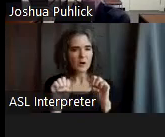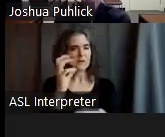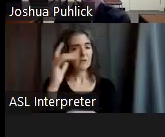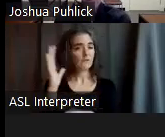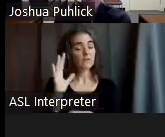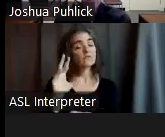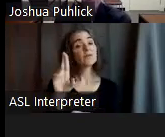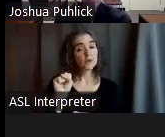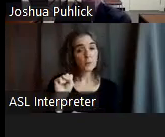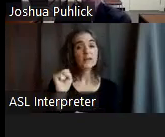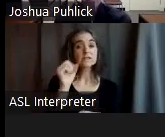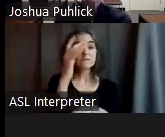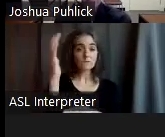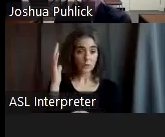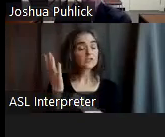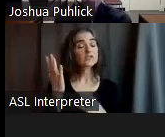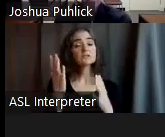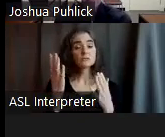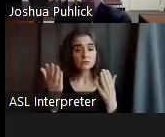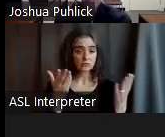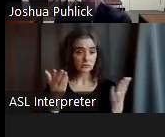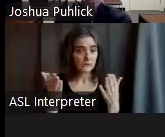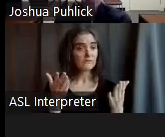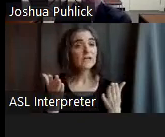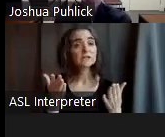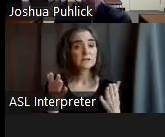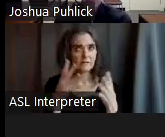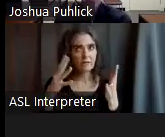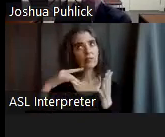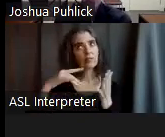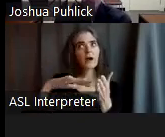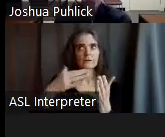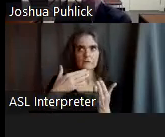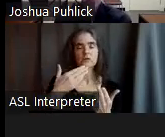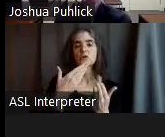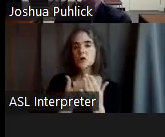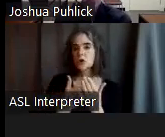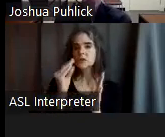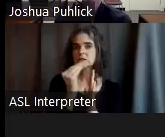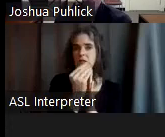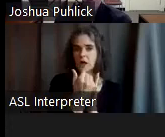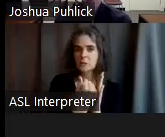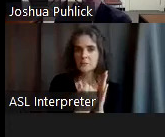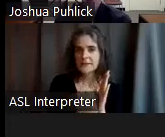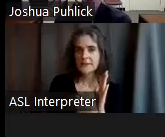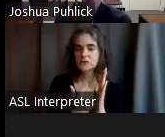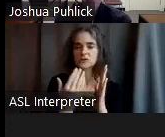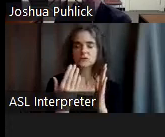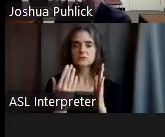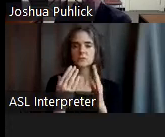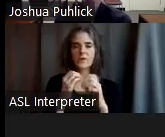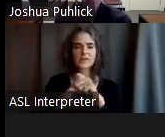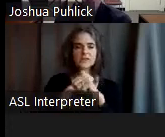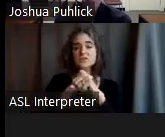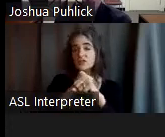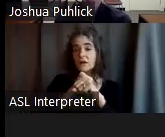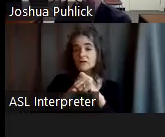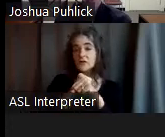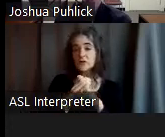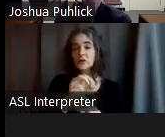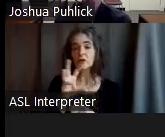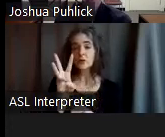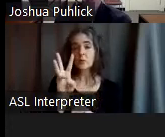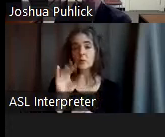Forest Service. So they have good documentation of shelterwood methods that